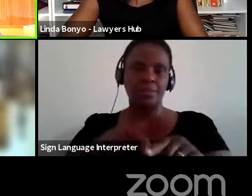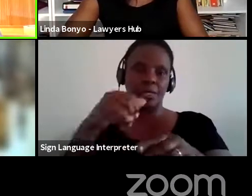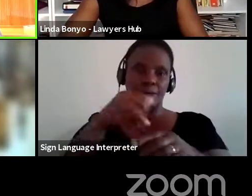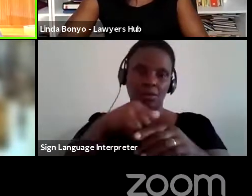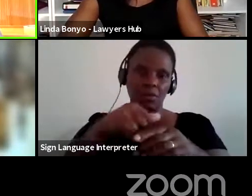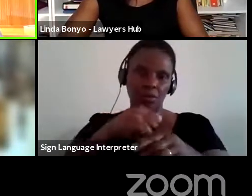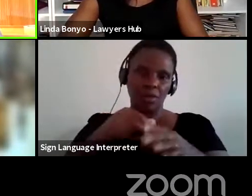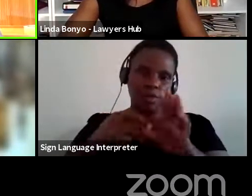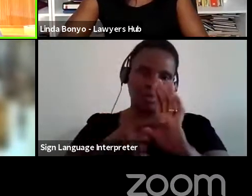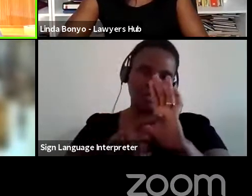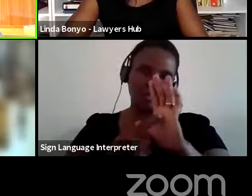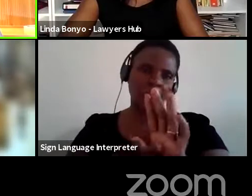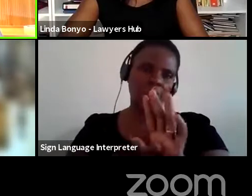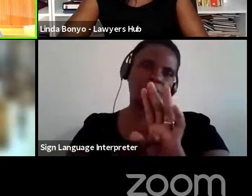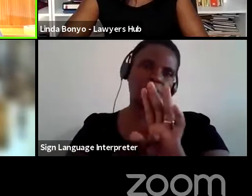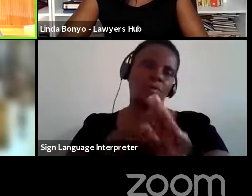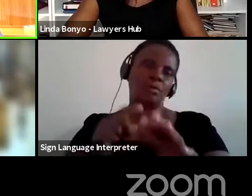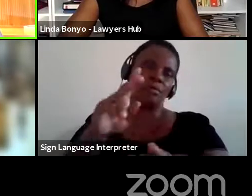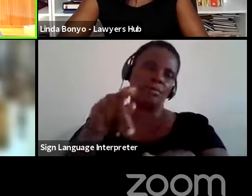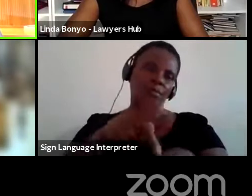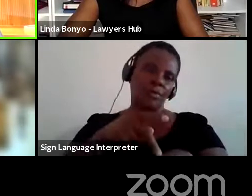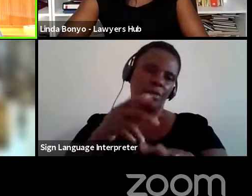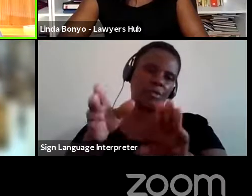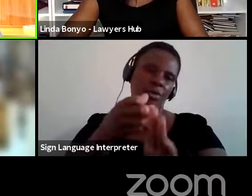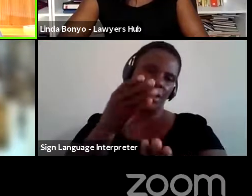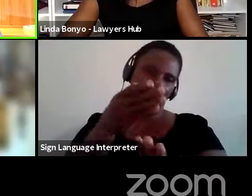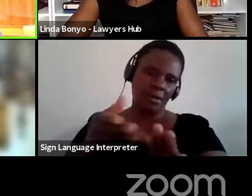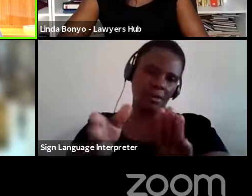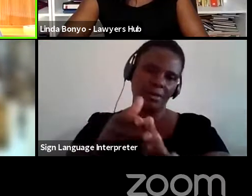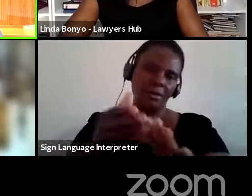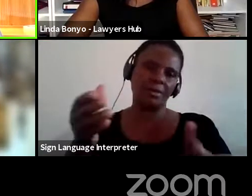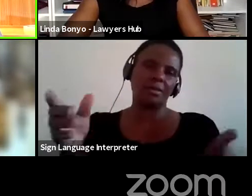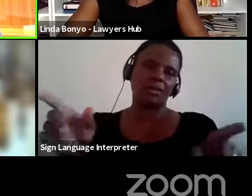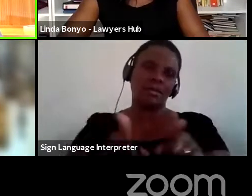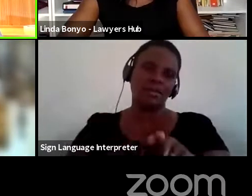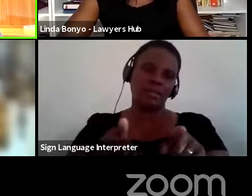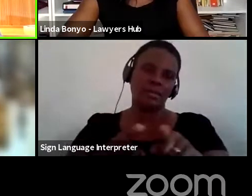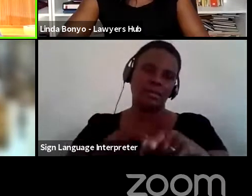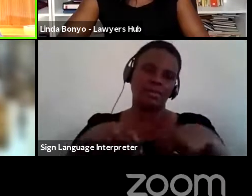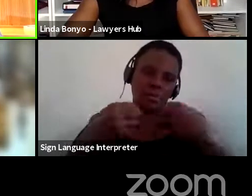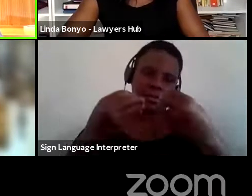impermissible content and the guidelines used by reviewers, and then also provide explanation of how